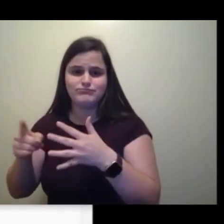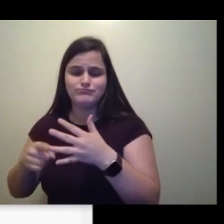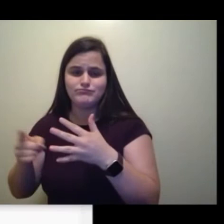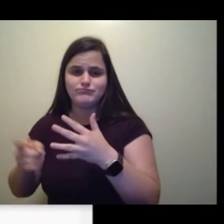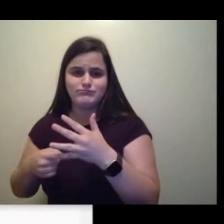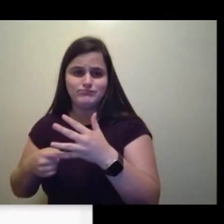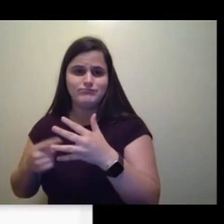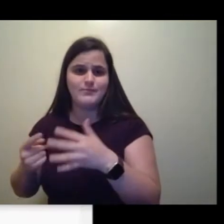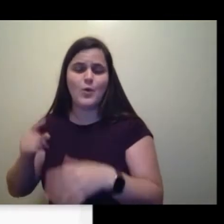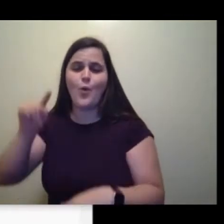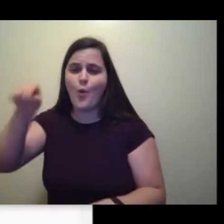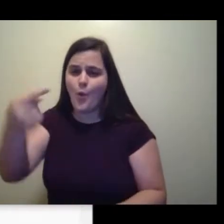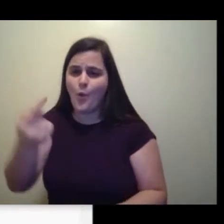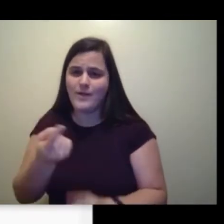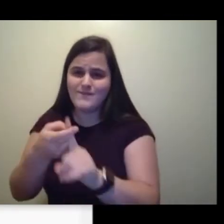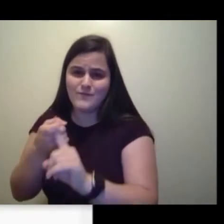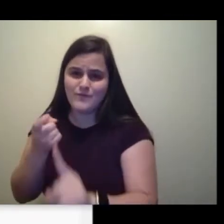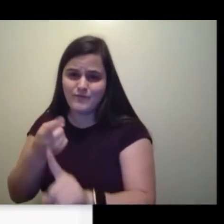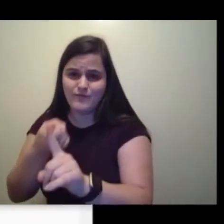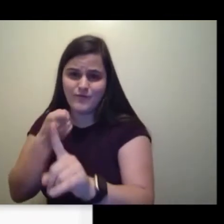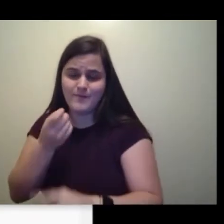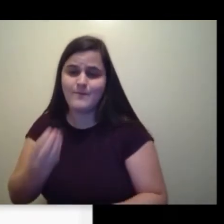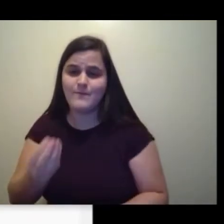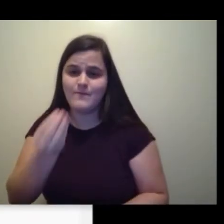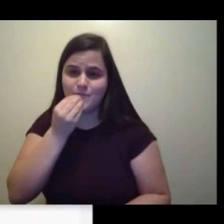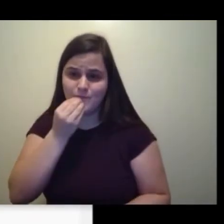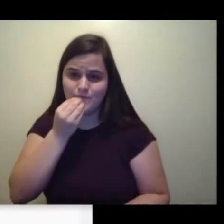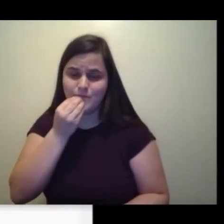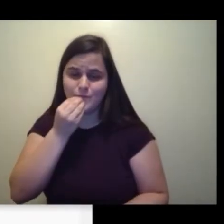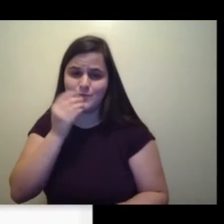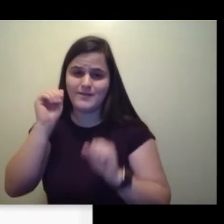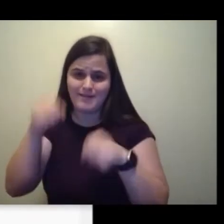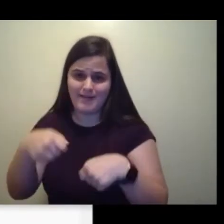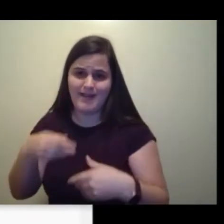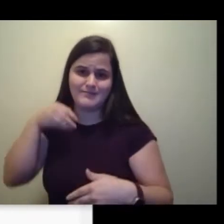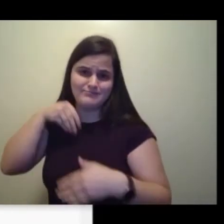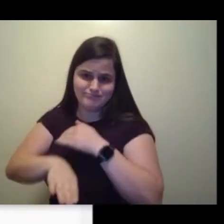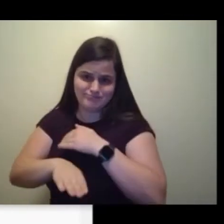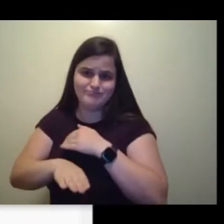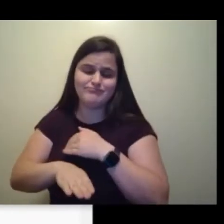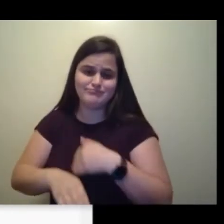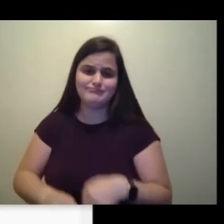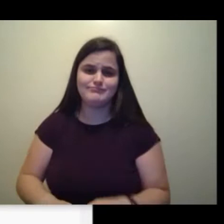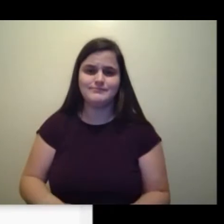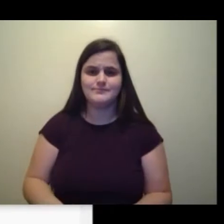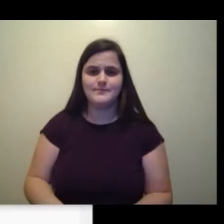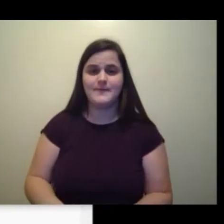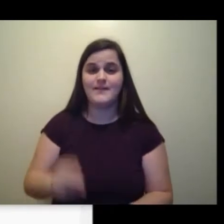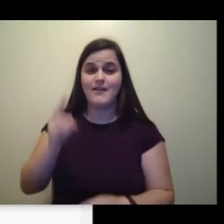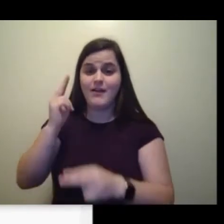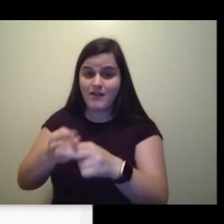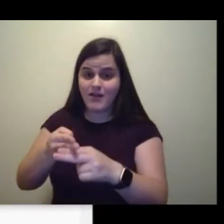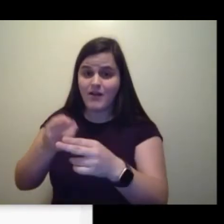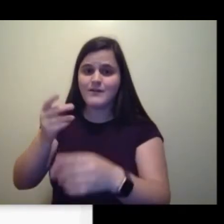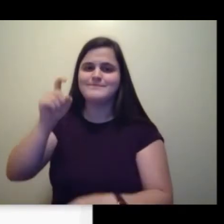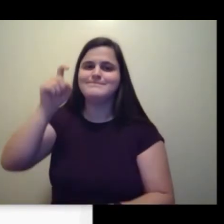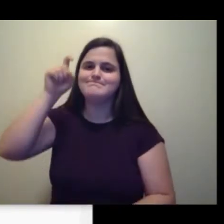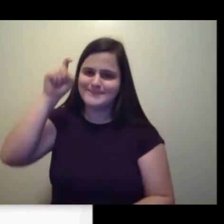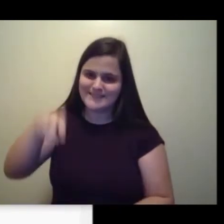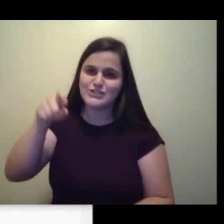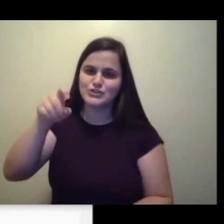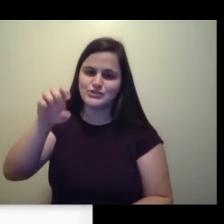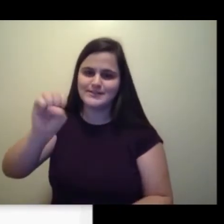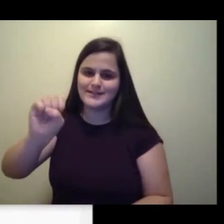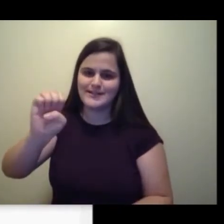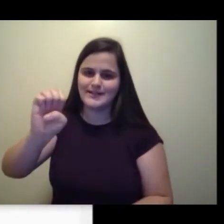methionine, phenylalanine, threonine, tryptophan, and valine. We call these the